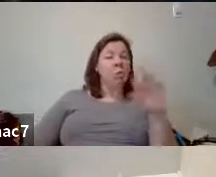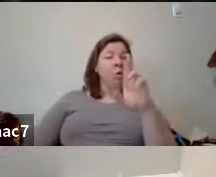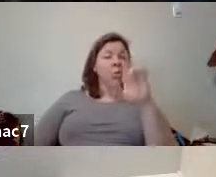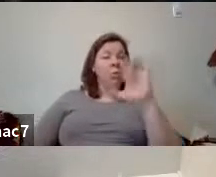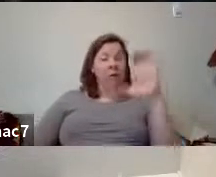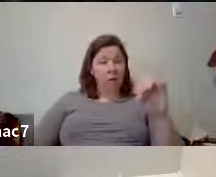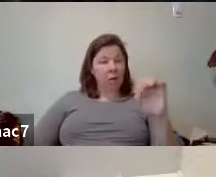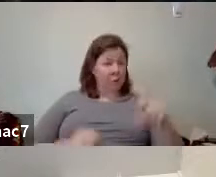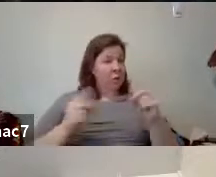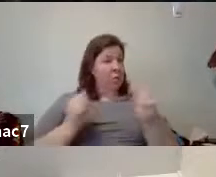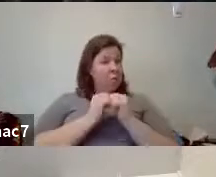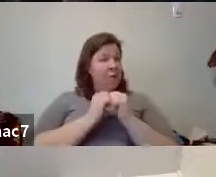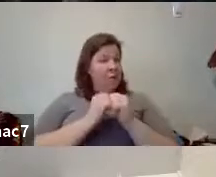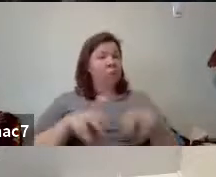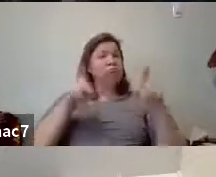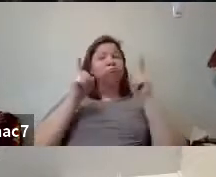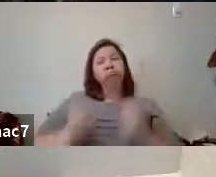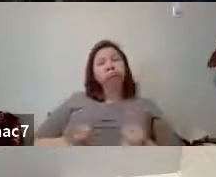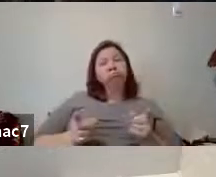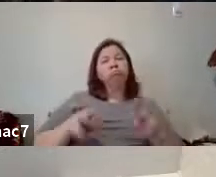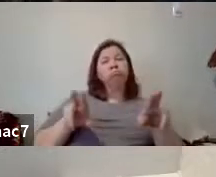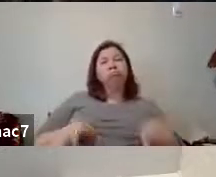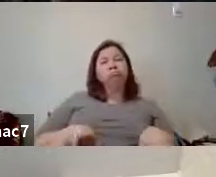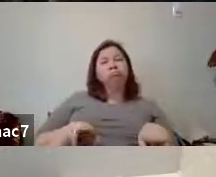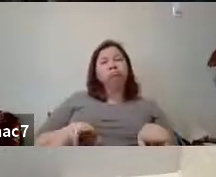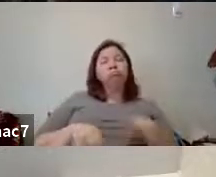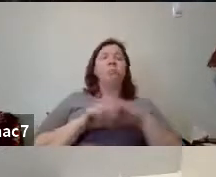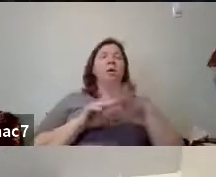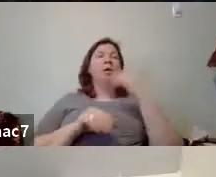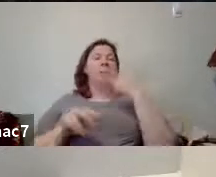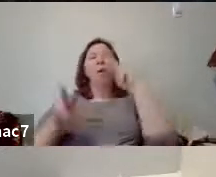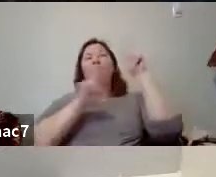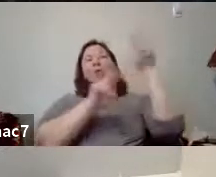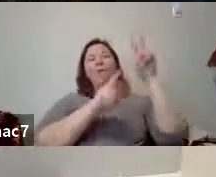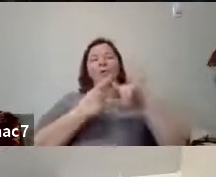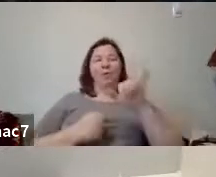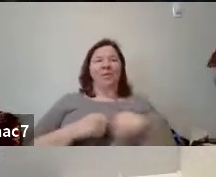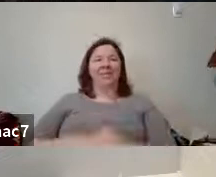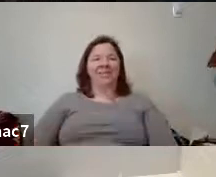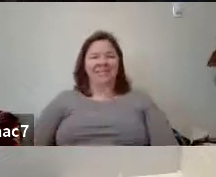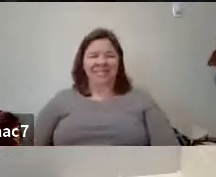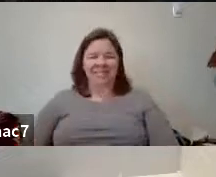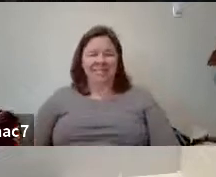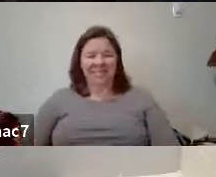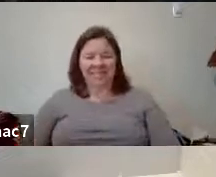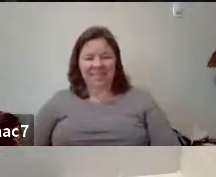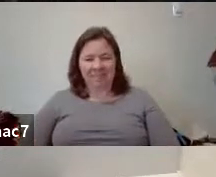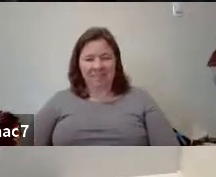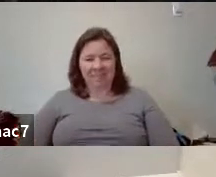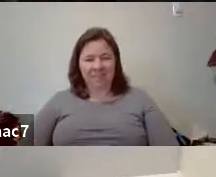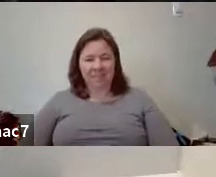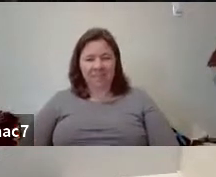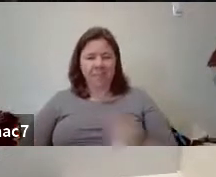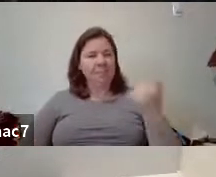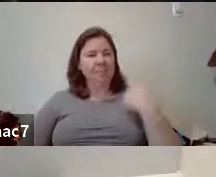together. Most definitely, Dr. Bill. Looking forward to it. Yes, sir. Yeah, Unlimited residual